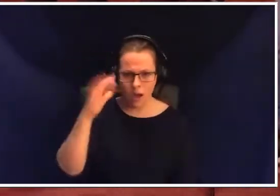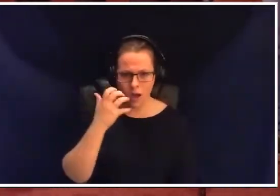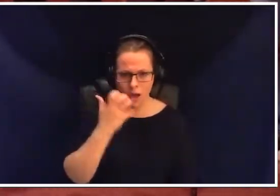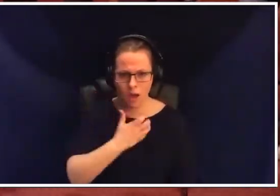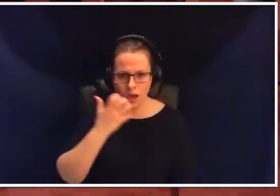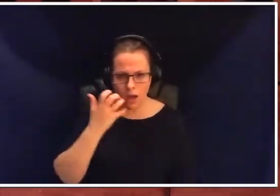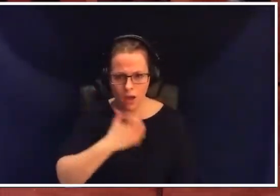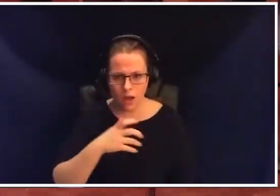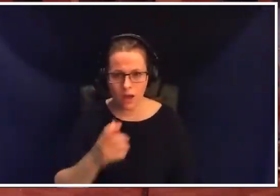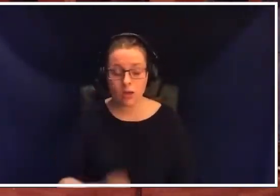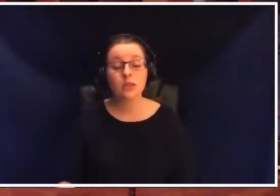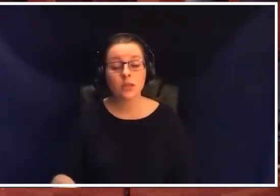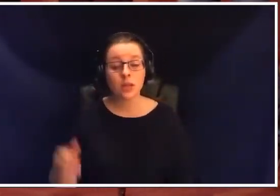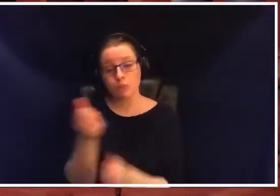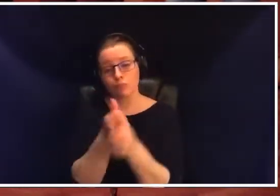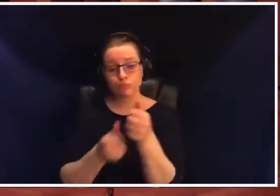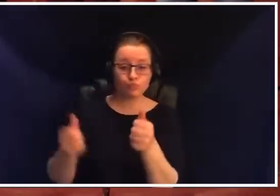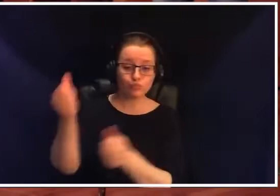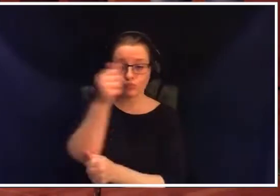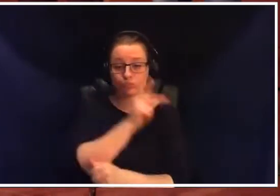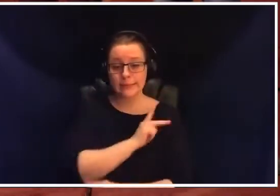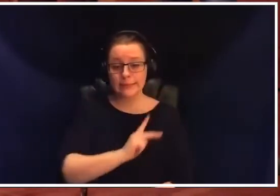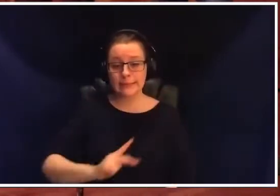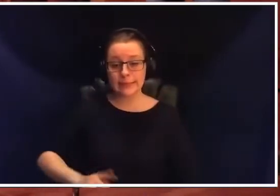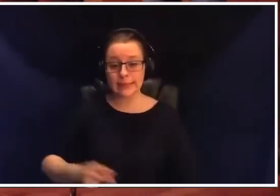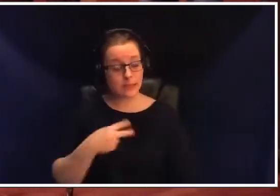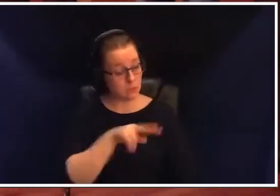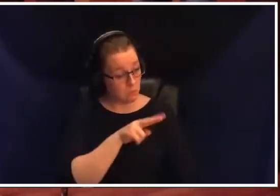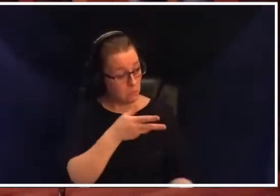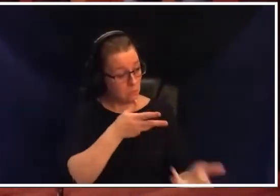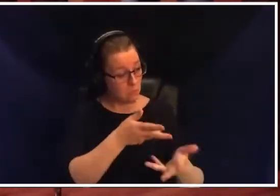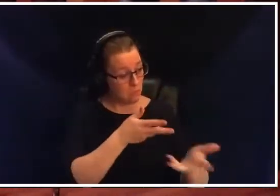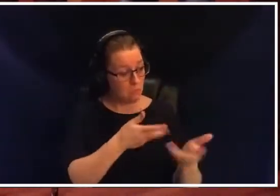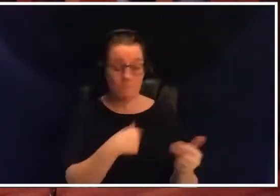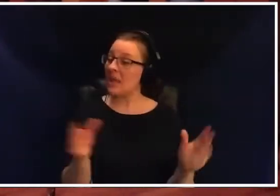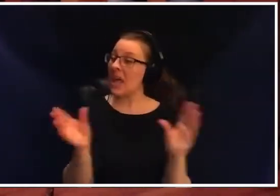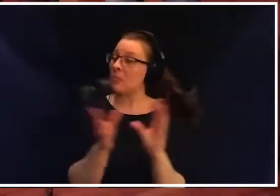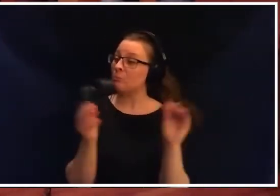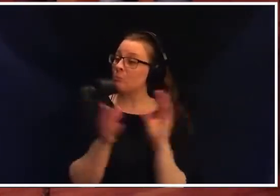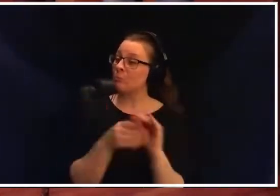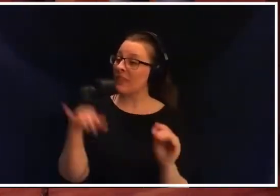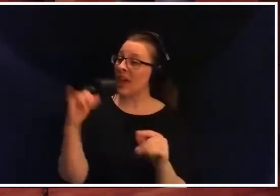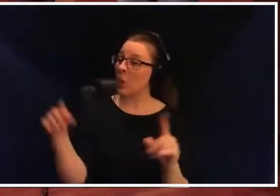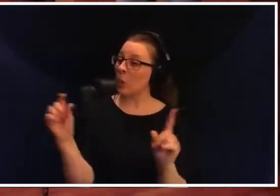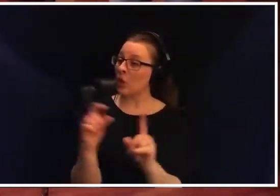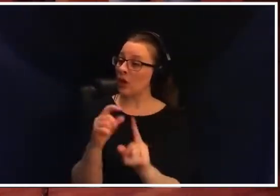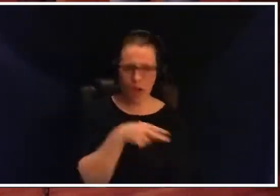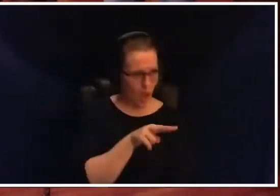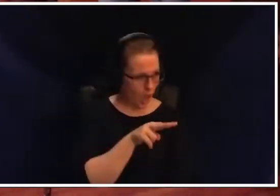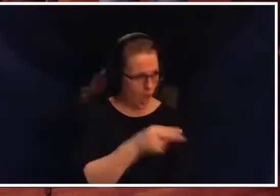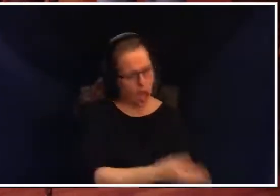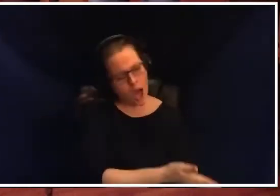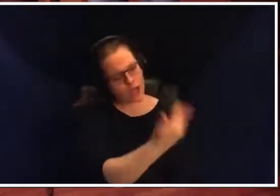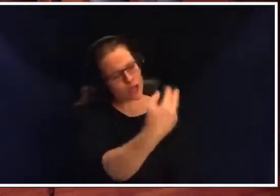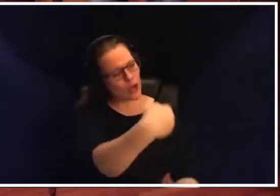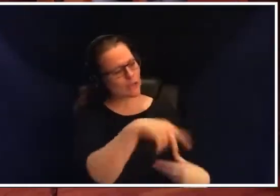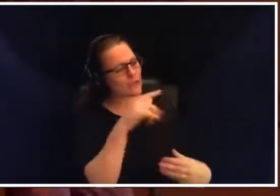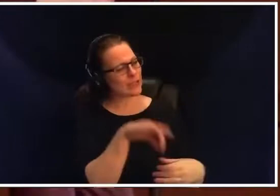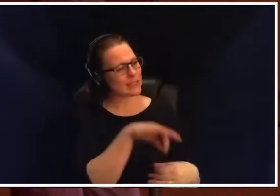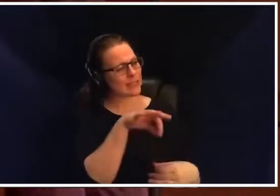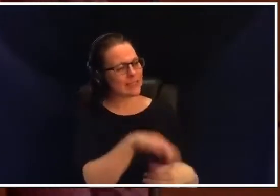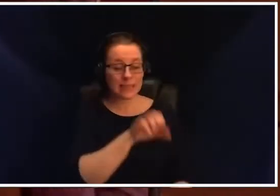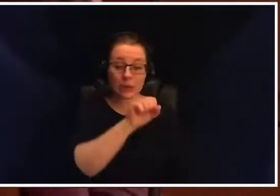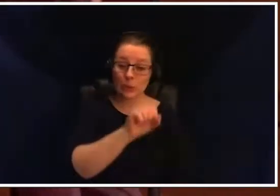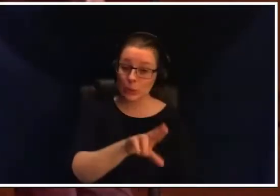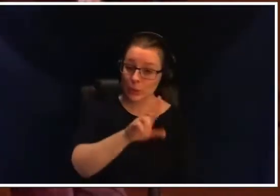and maharajas pass the time of day with me, I say me word and all of nay, ask me out to tea.